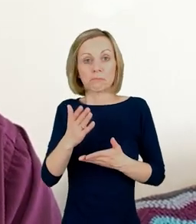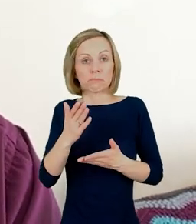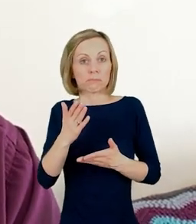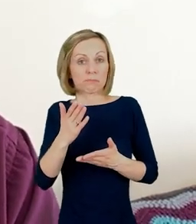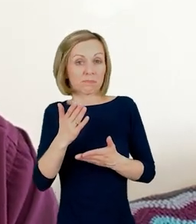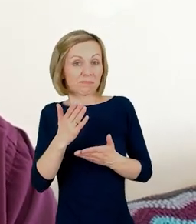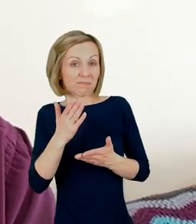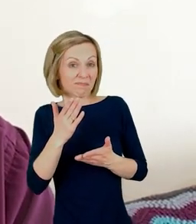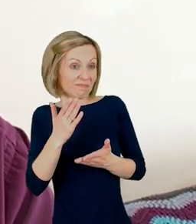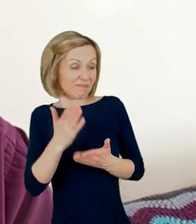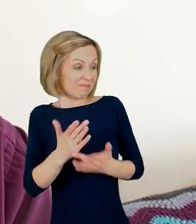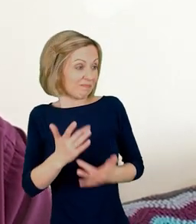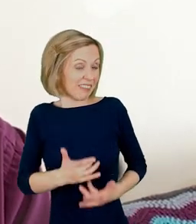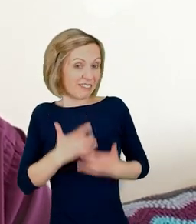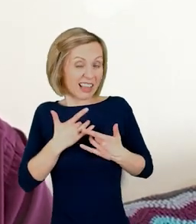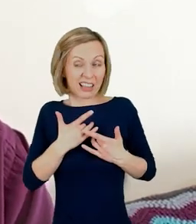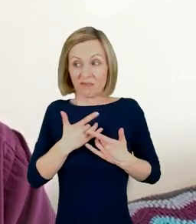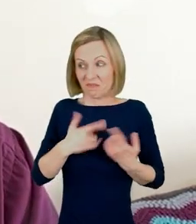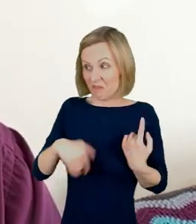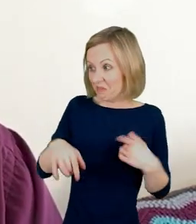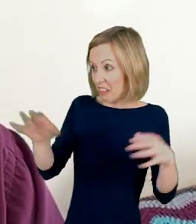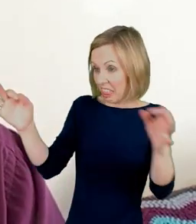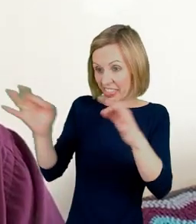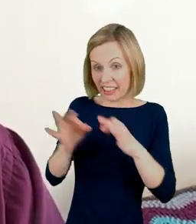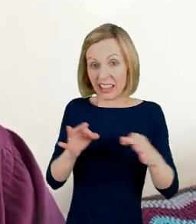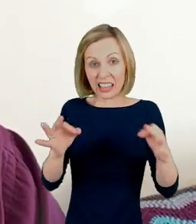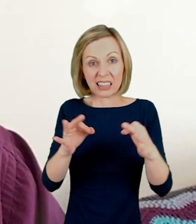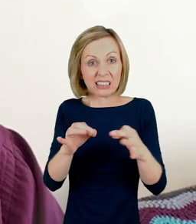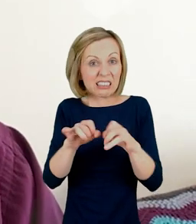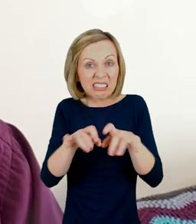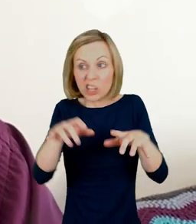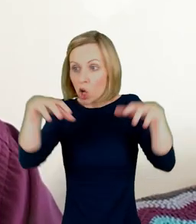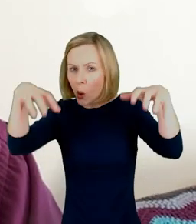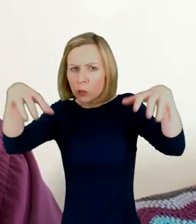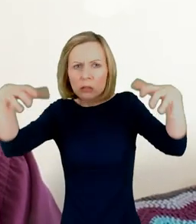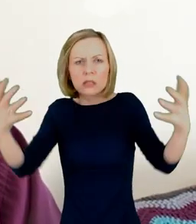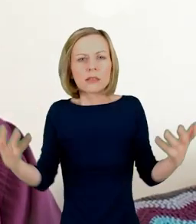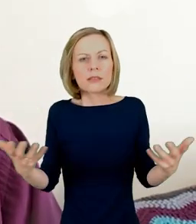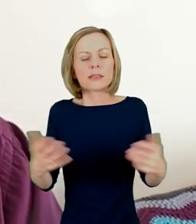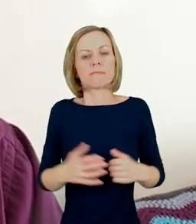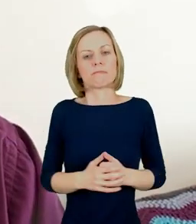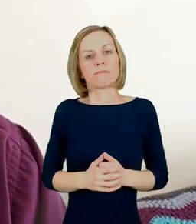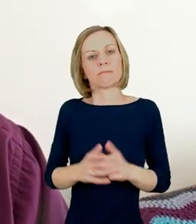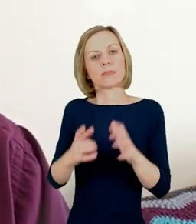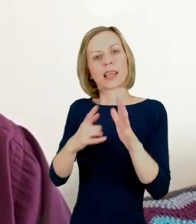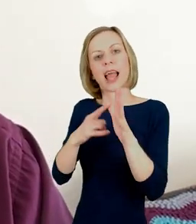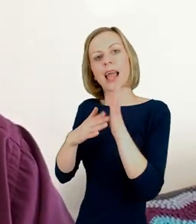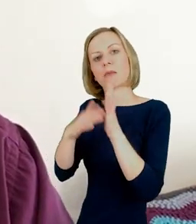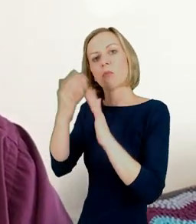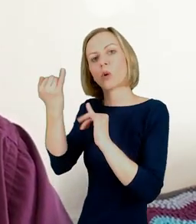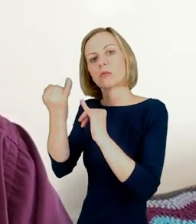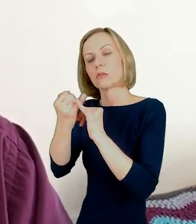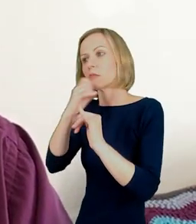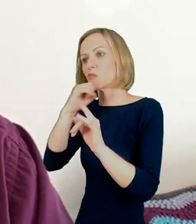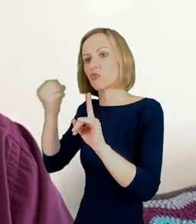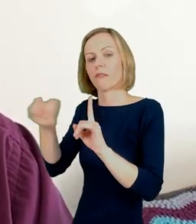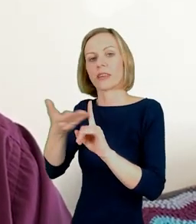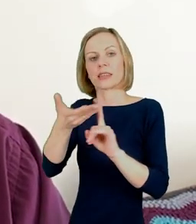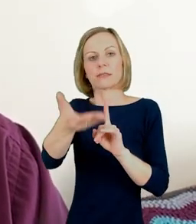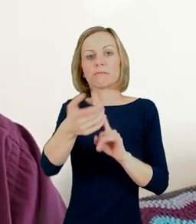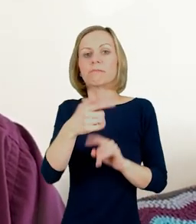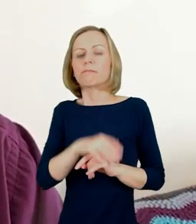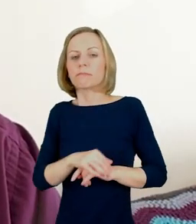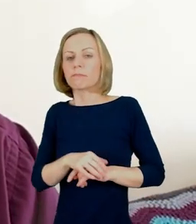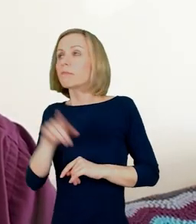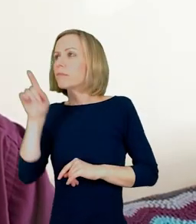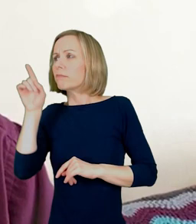not visible to most, and not believed in by some either. The prophet Amos tells us, "The